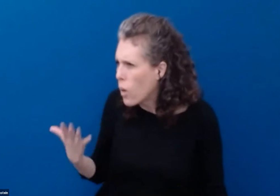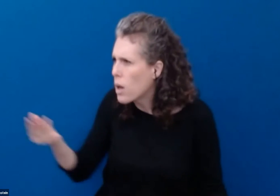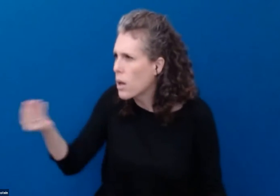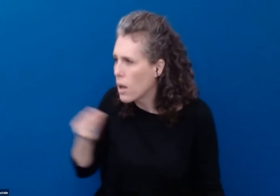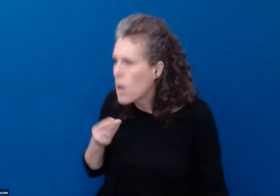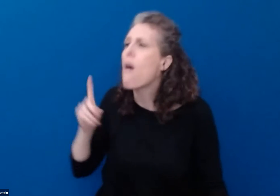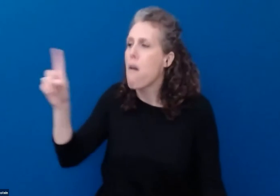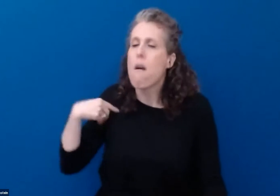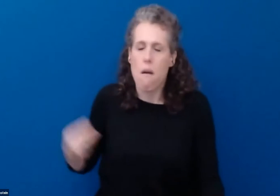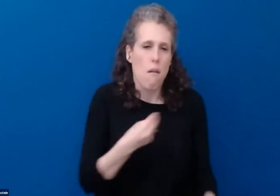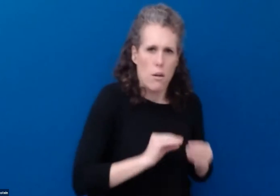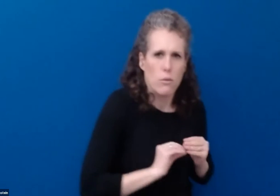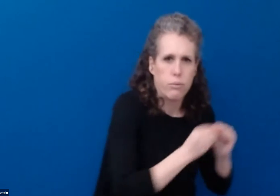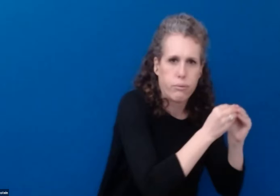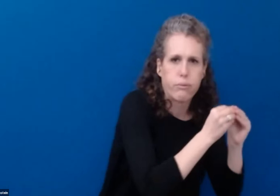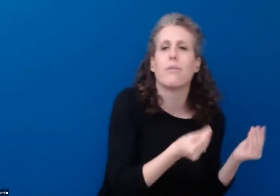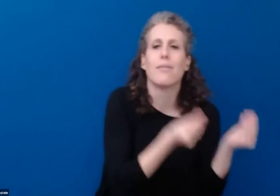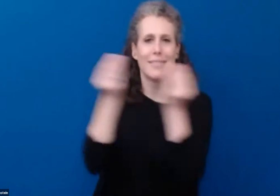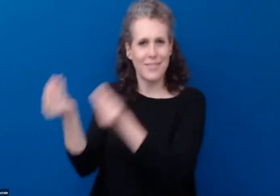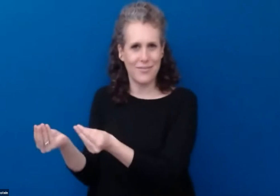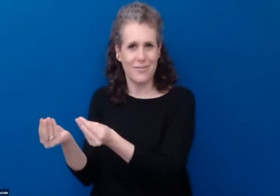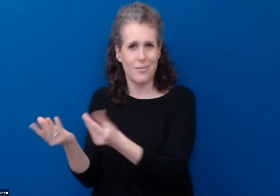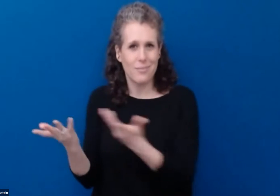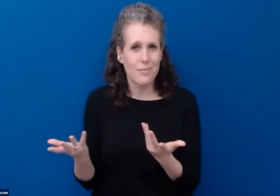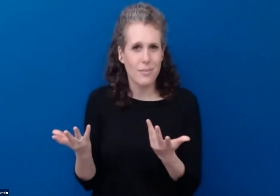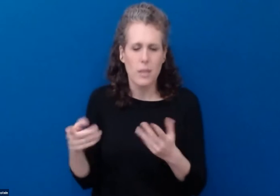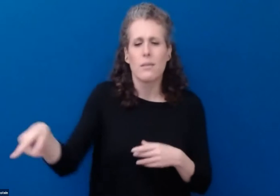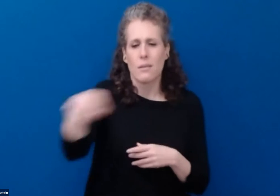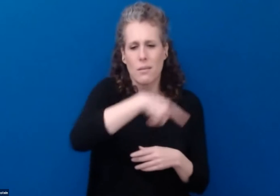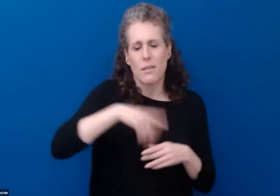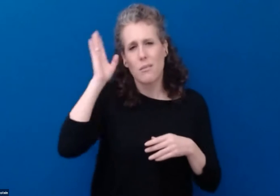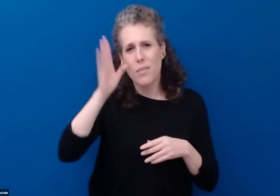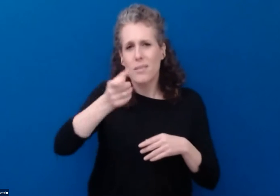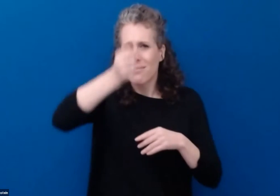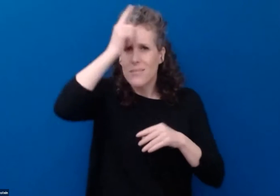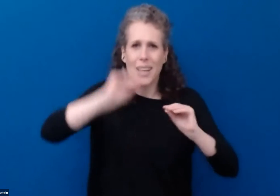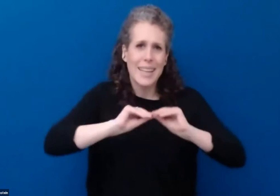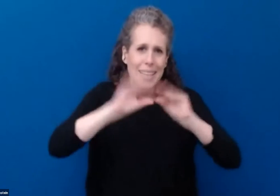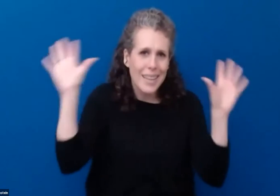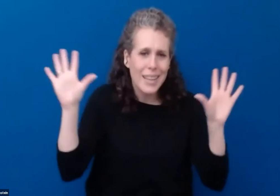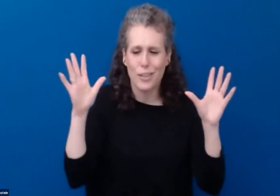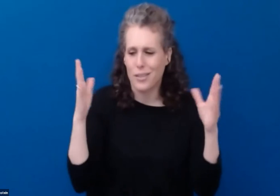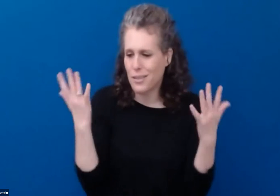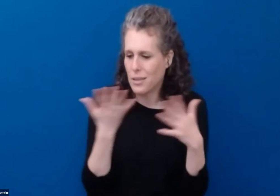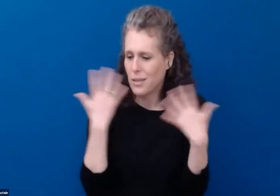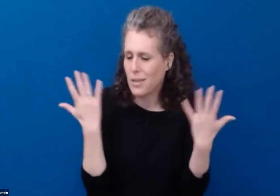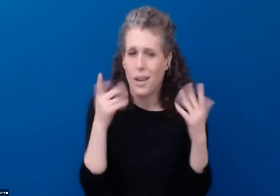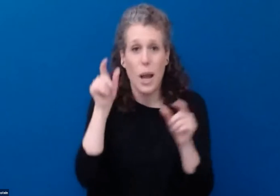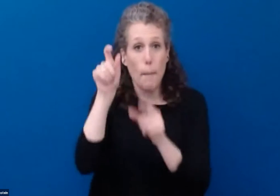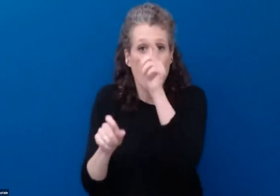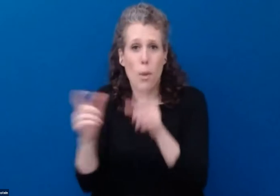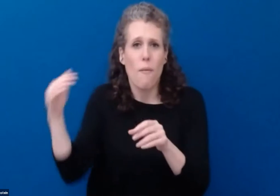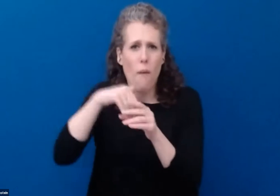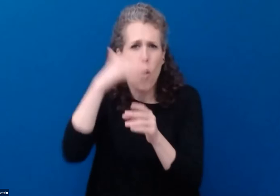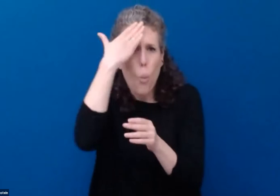to, or all of us need to be more clear about the real value of user involvement. And we